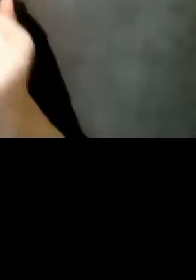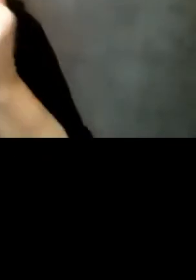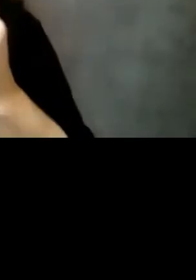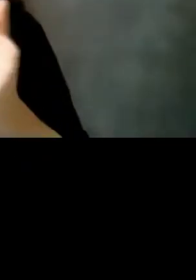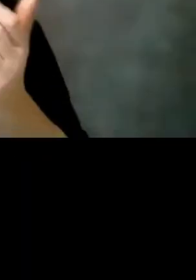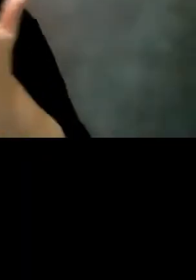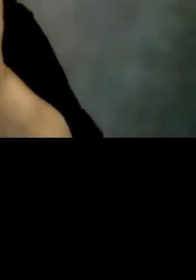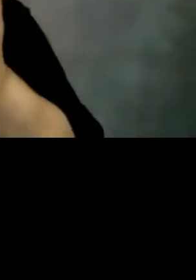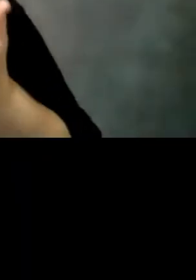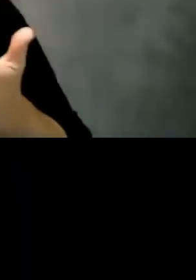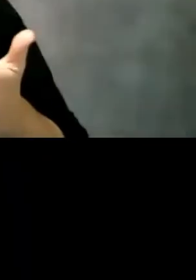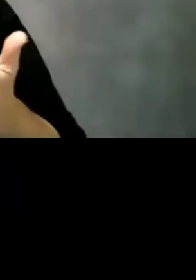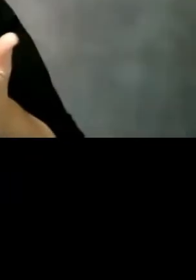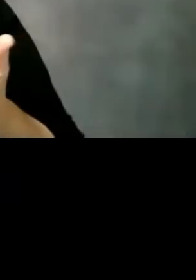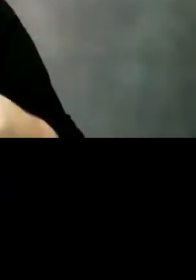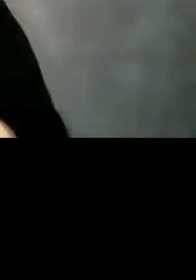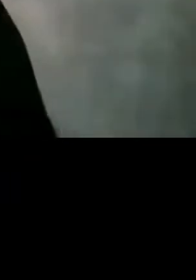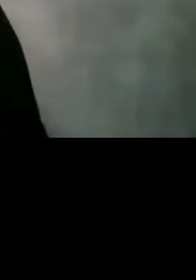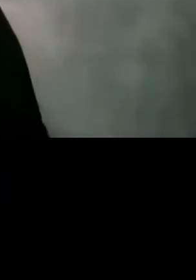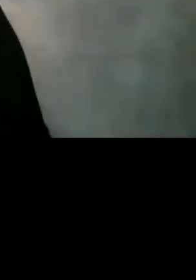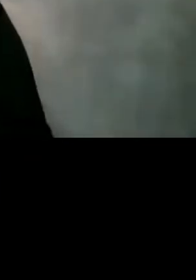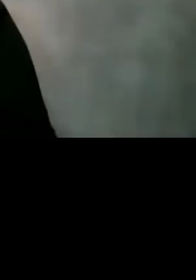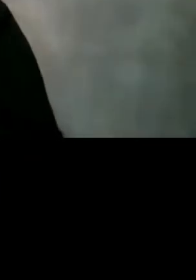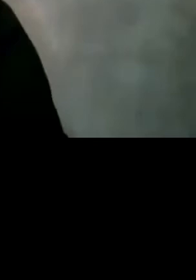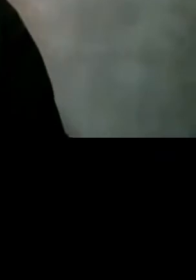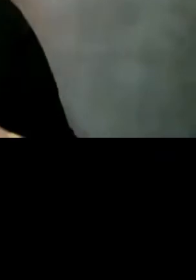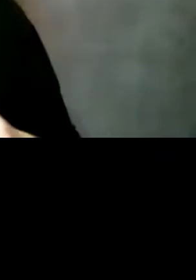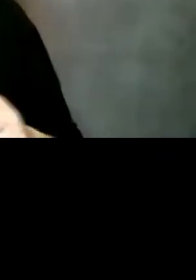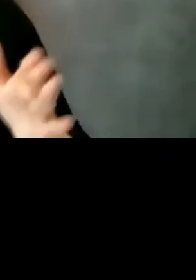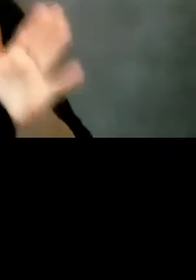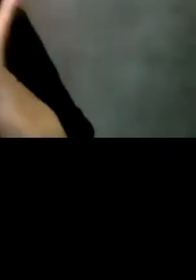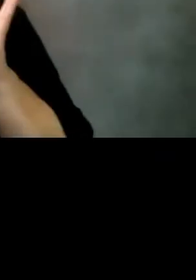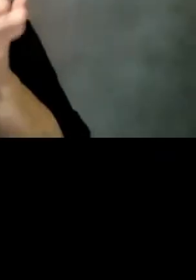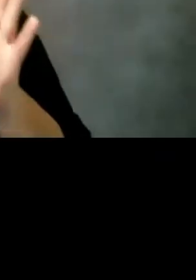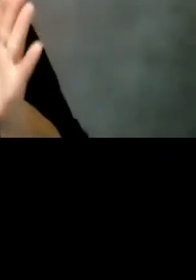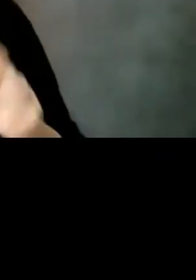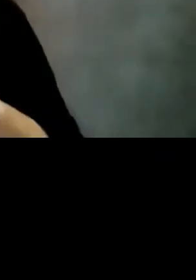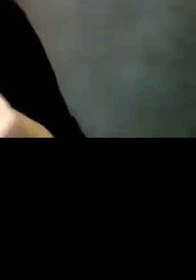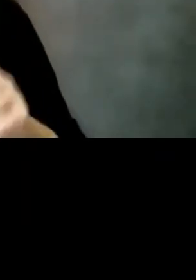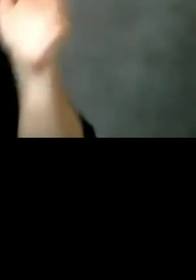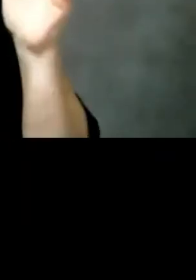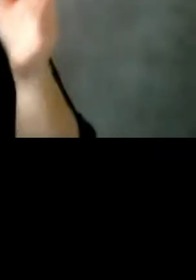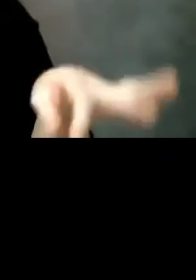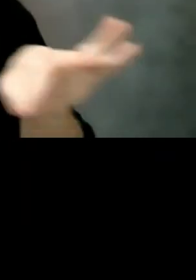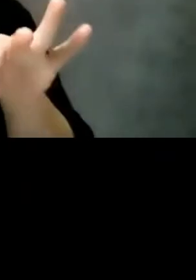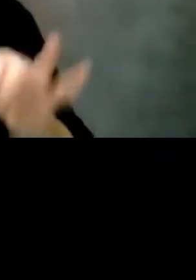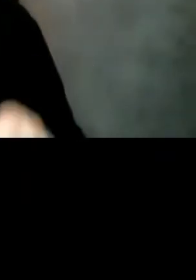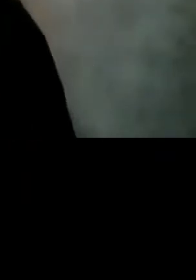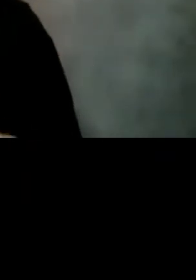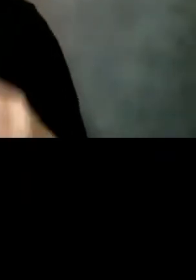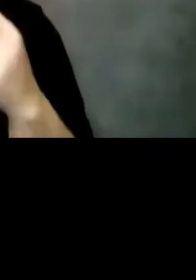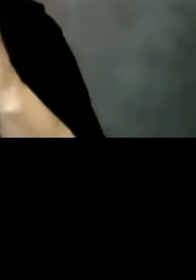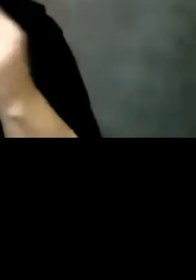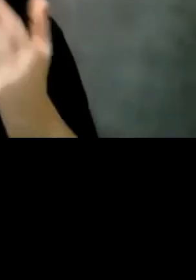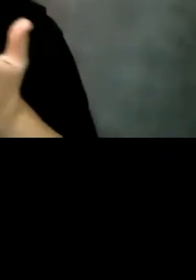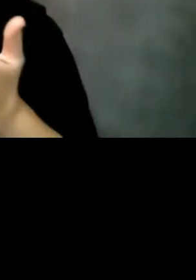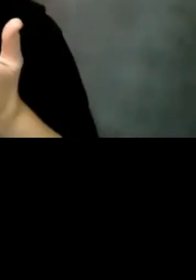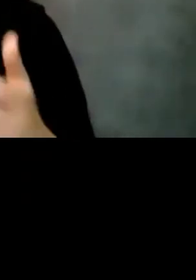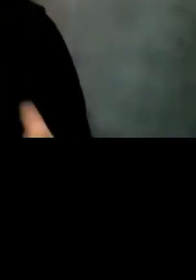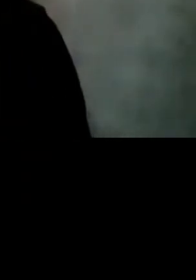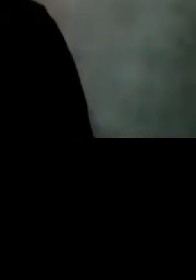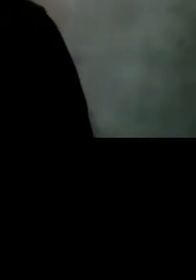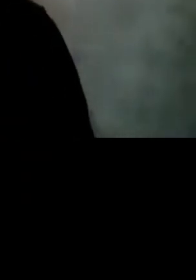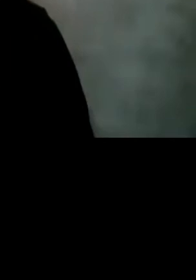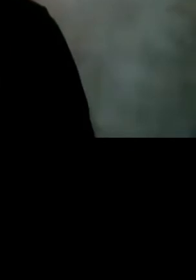and identify the ones that might really be important. Yeah, and I can add to that, you know, we say, you know, how large hidden bias could